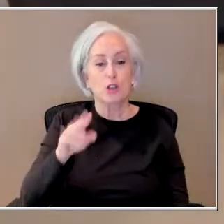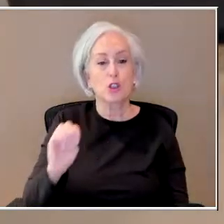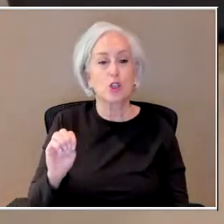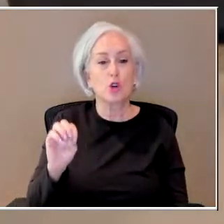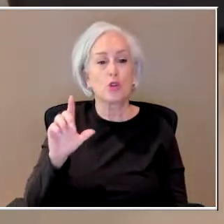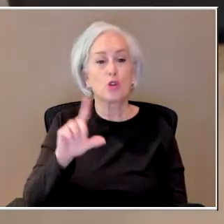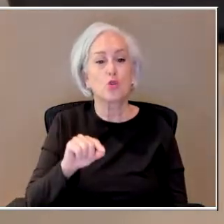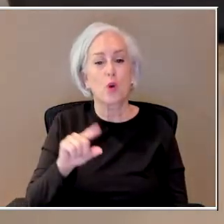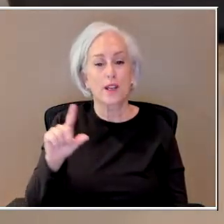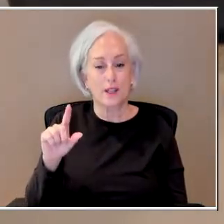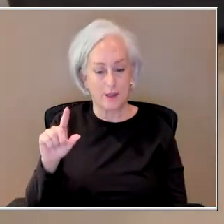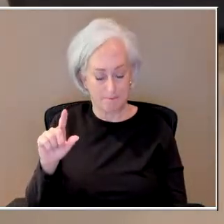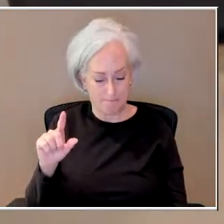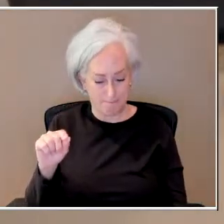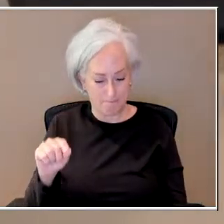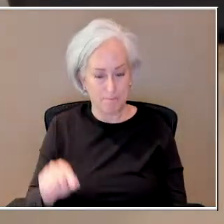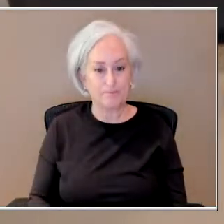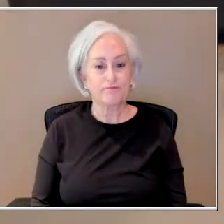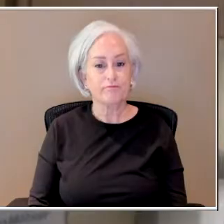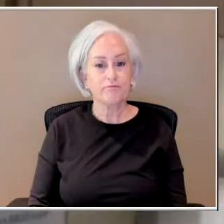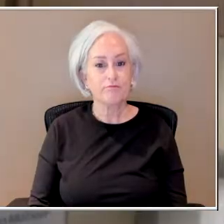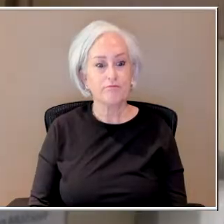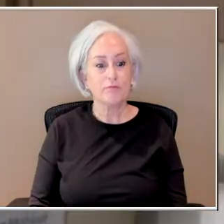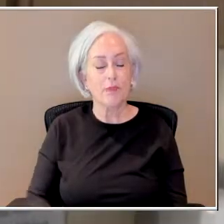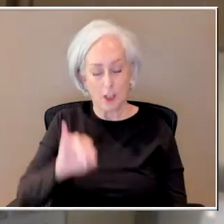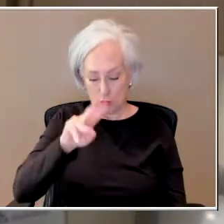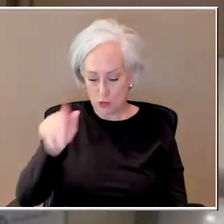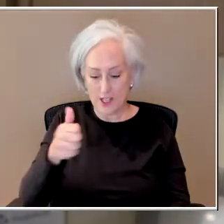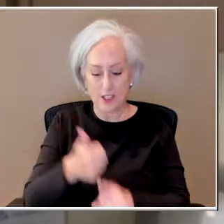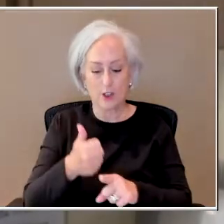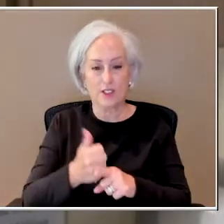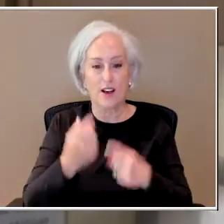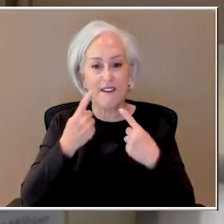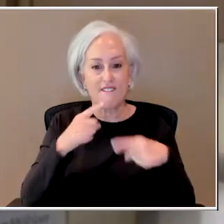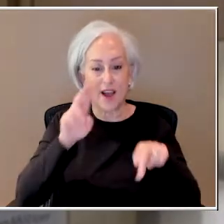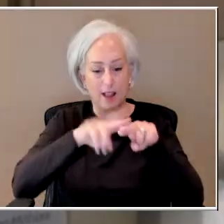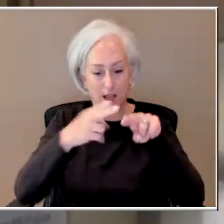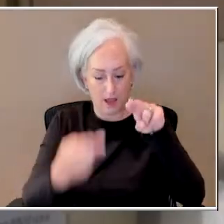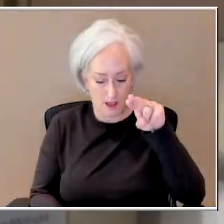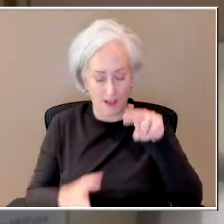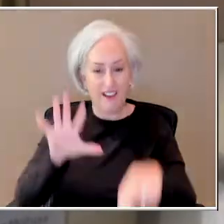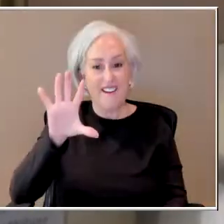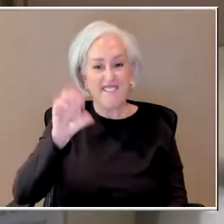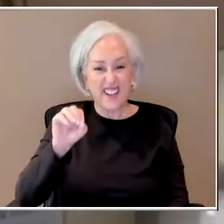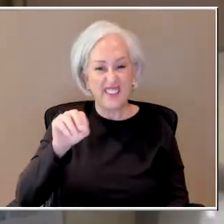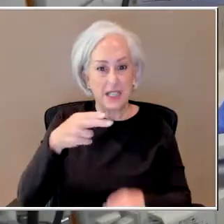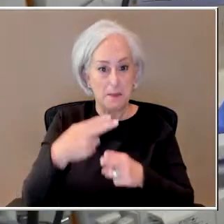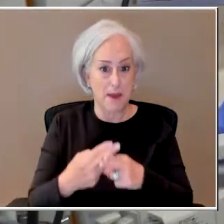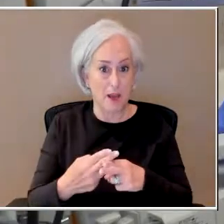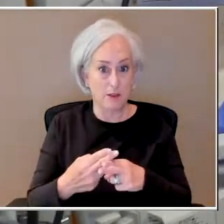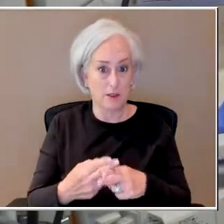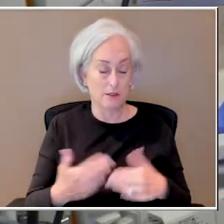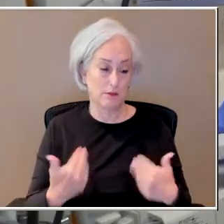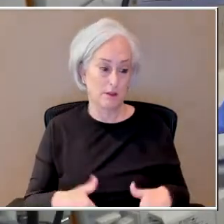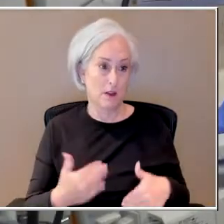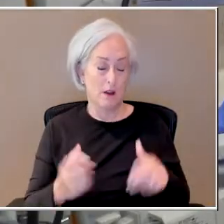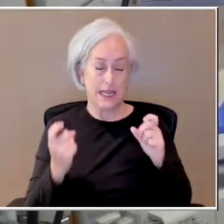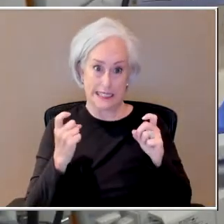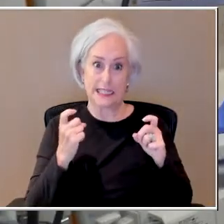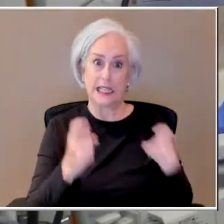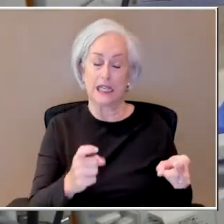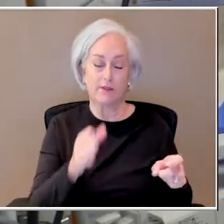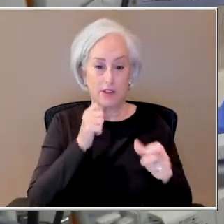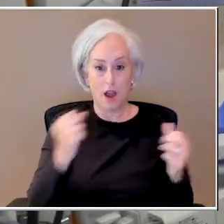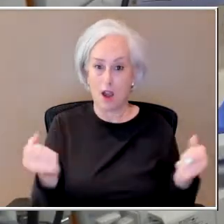down, ultimately losing 50 pounds. It's a big gift for somebody to do this, and not every person would do this. Transplant surgeon Dr.